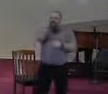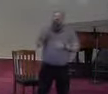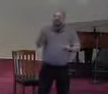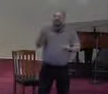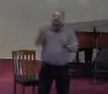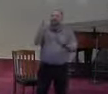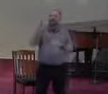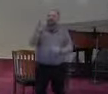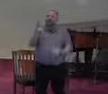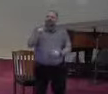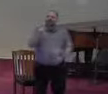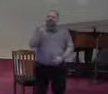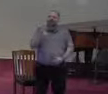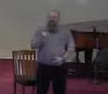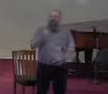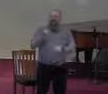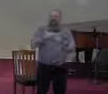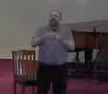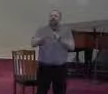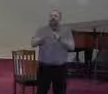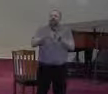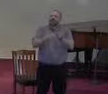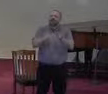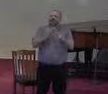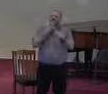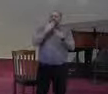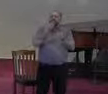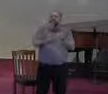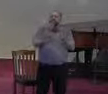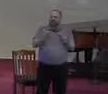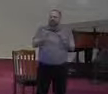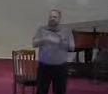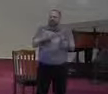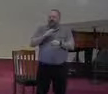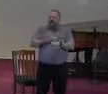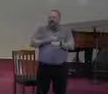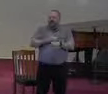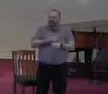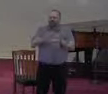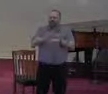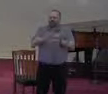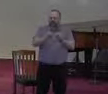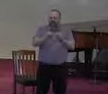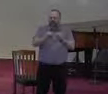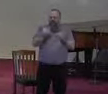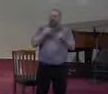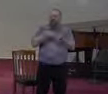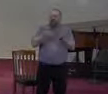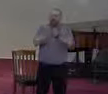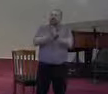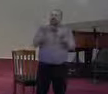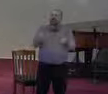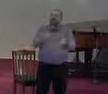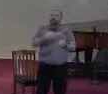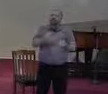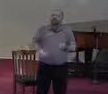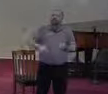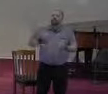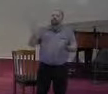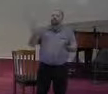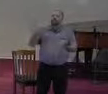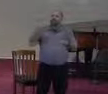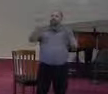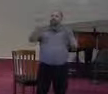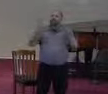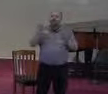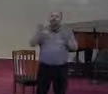Kathy up to you in the name of Jesus. We thank you for bringing her into our church family. And we ask you right now, Lord, that you would do a mighty work in